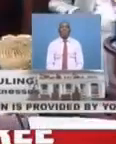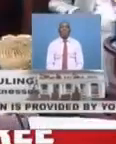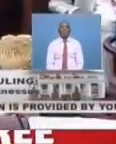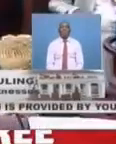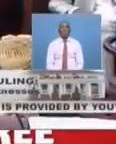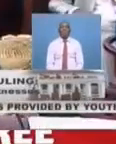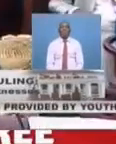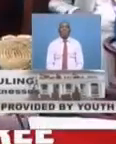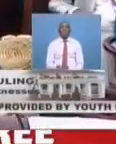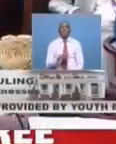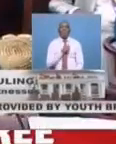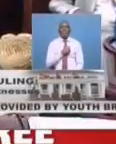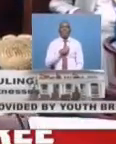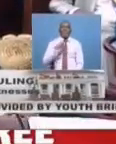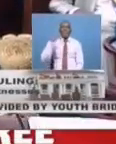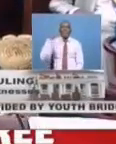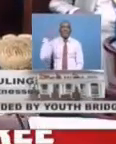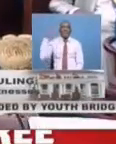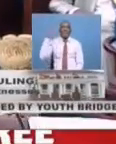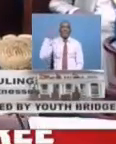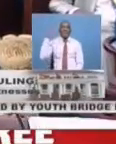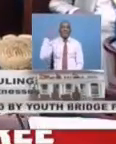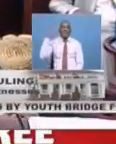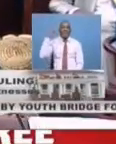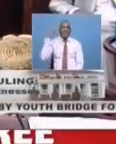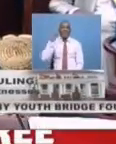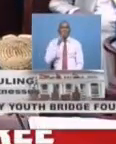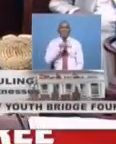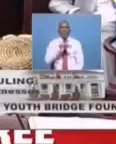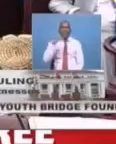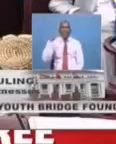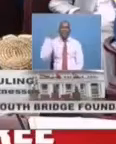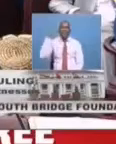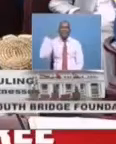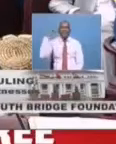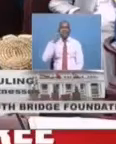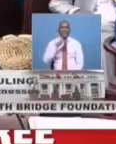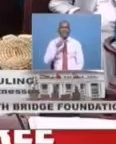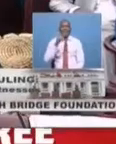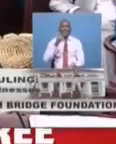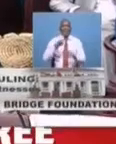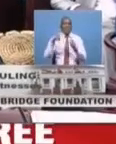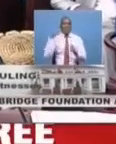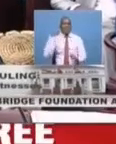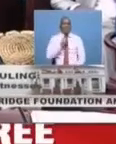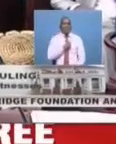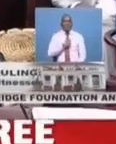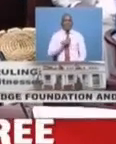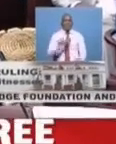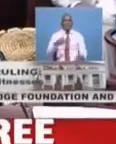I'm sorry, Order 36. Order 36, 4.